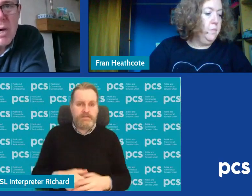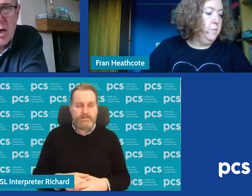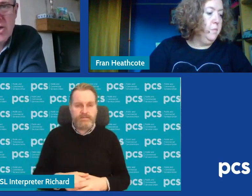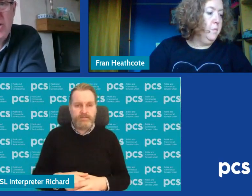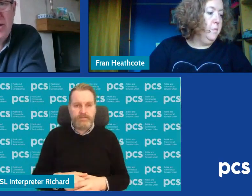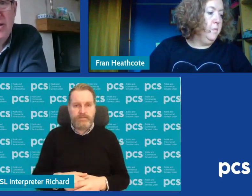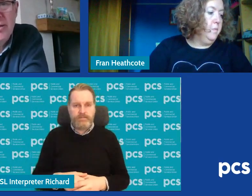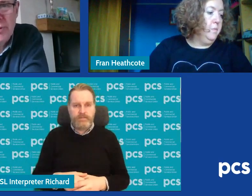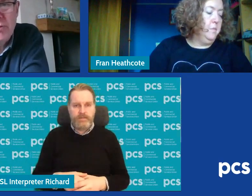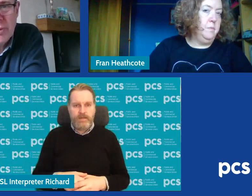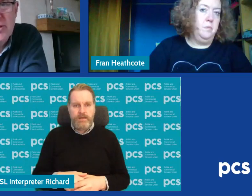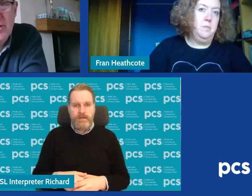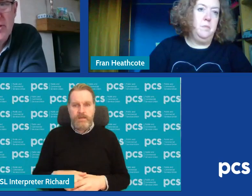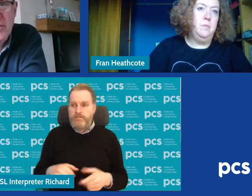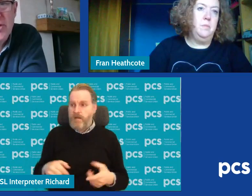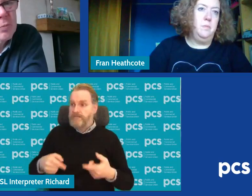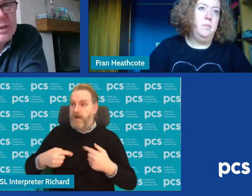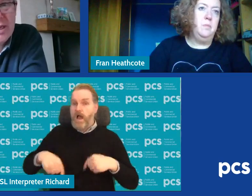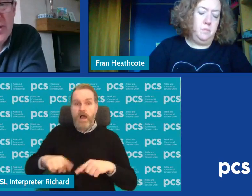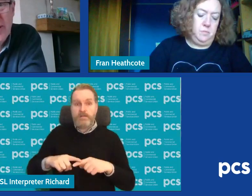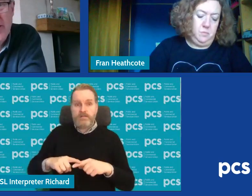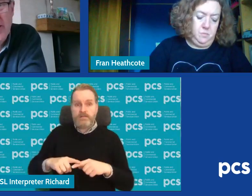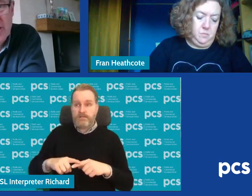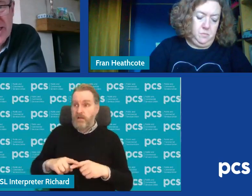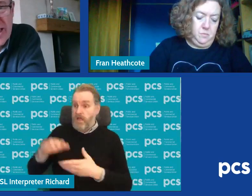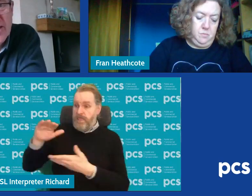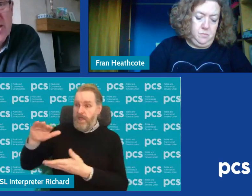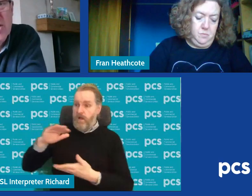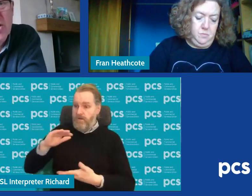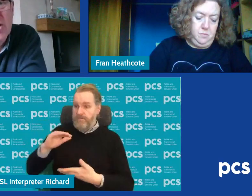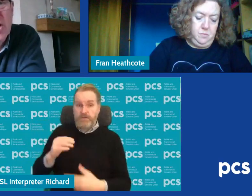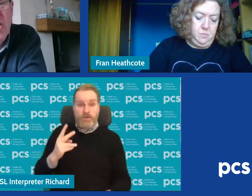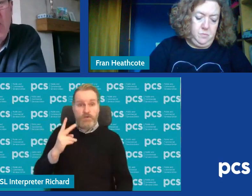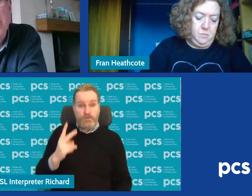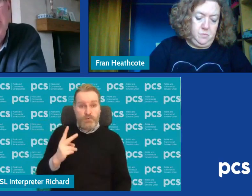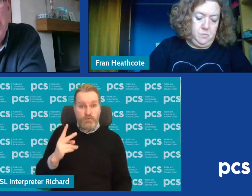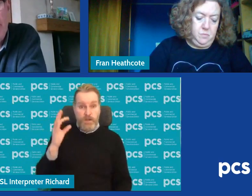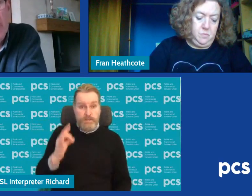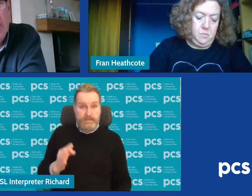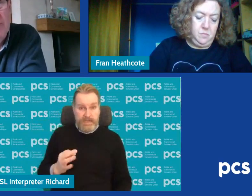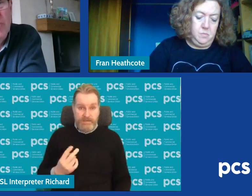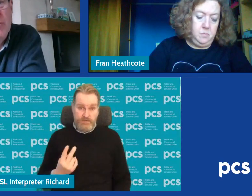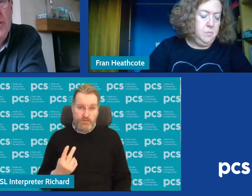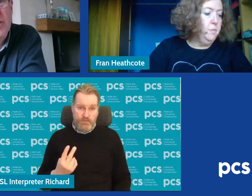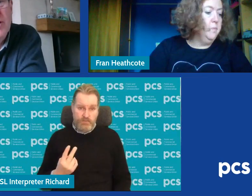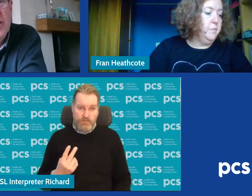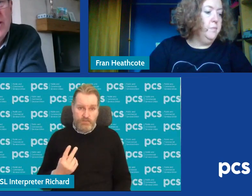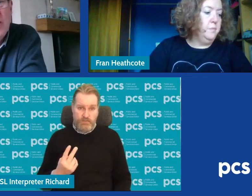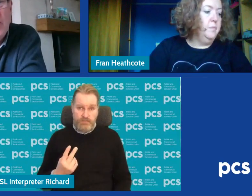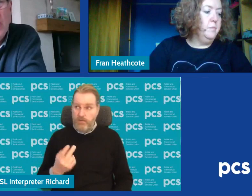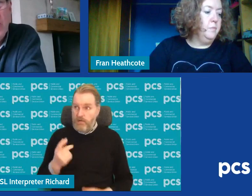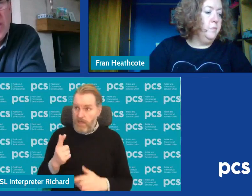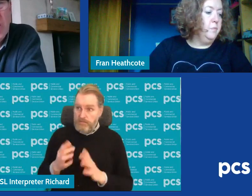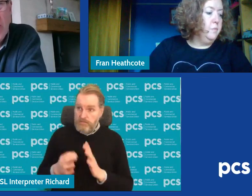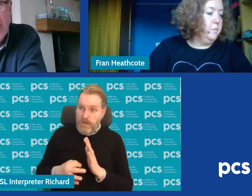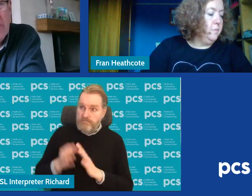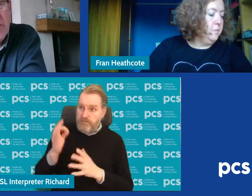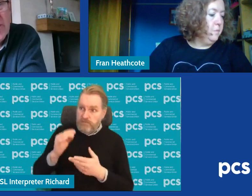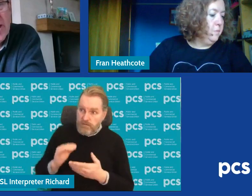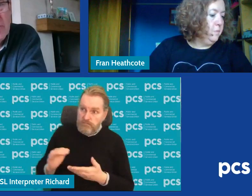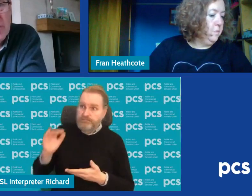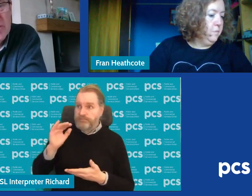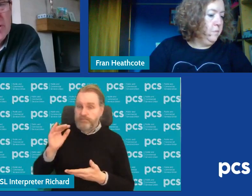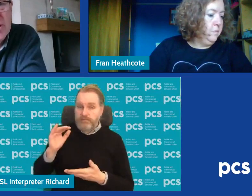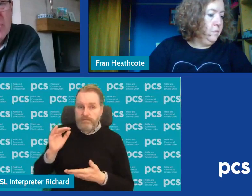that's a marginal improvement on the 2% they plan to give us again this year or a significant improvement. We'll only know when they get